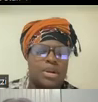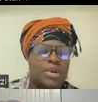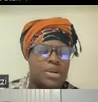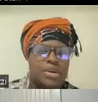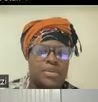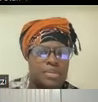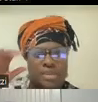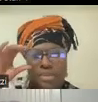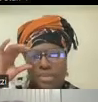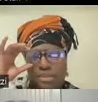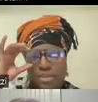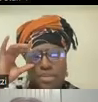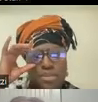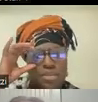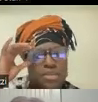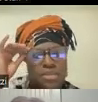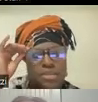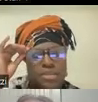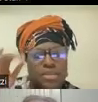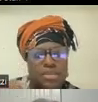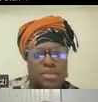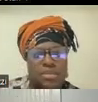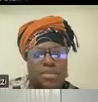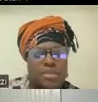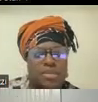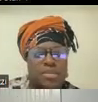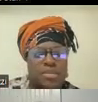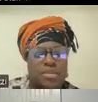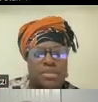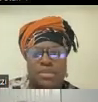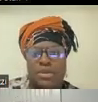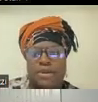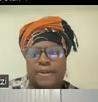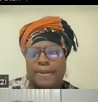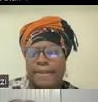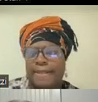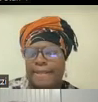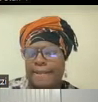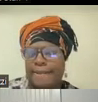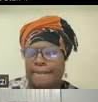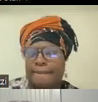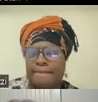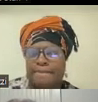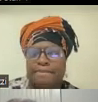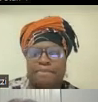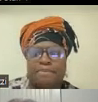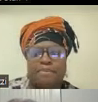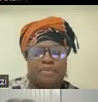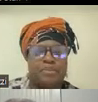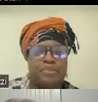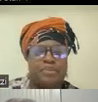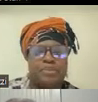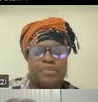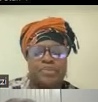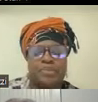So just a moment, I'll grab that. Make a note of that, or if you want to just do it right now, that's fine too. But yeah, that was something